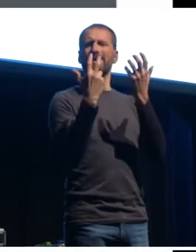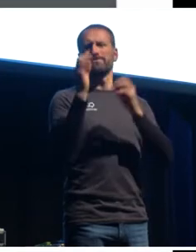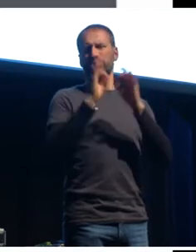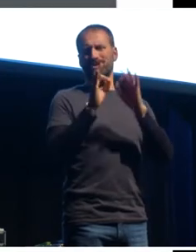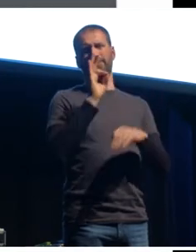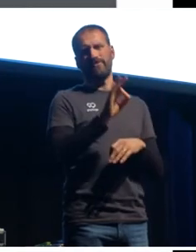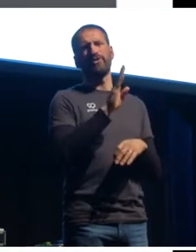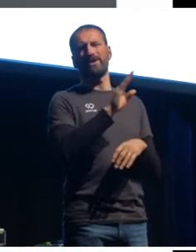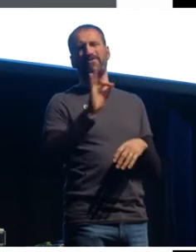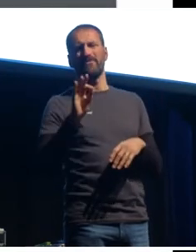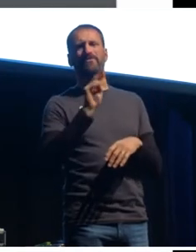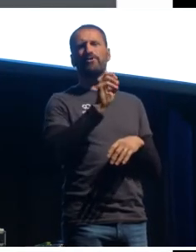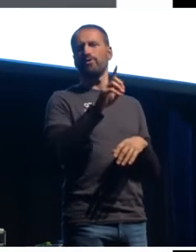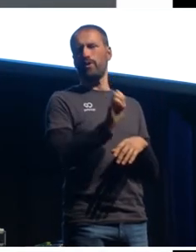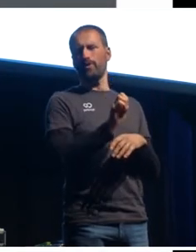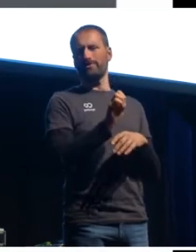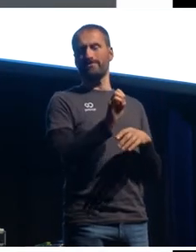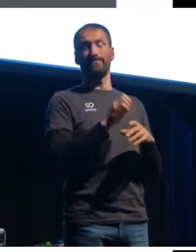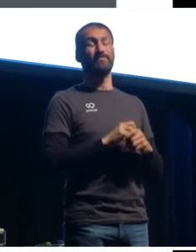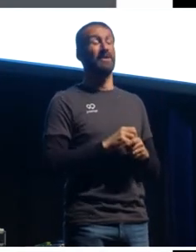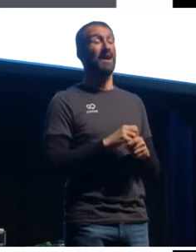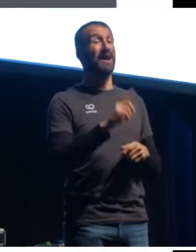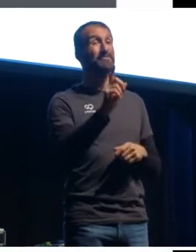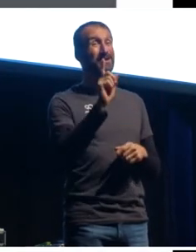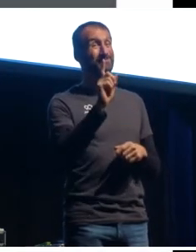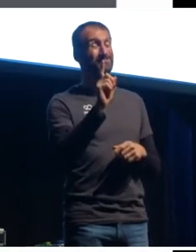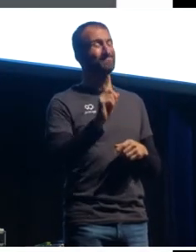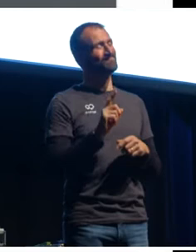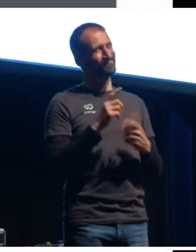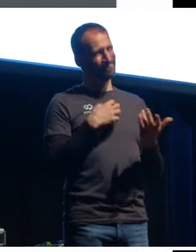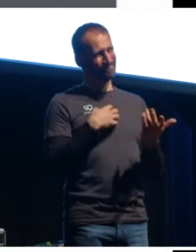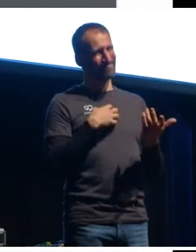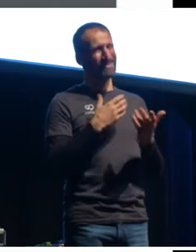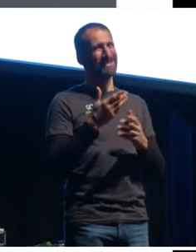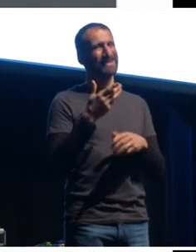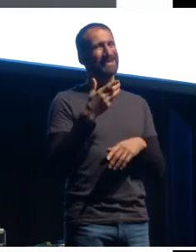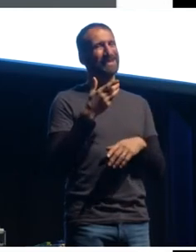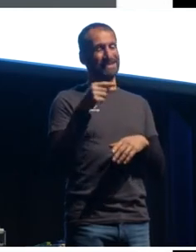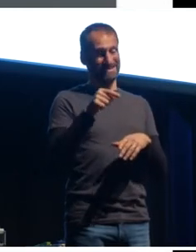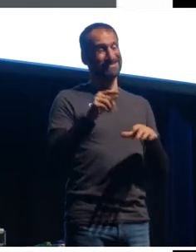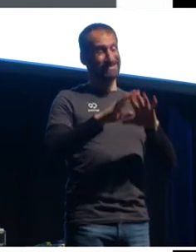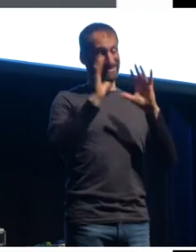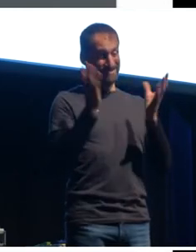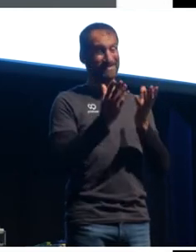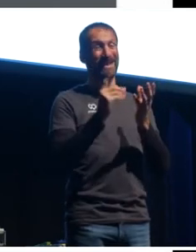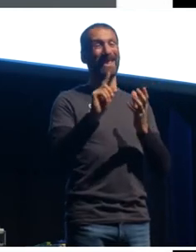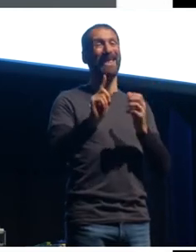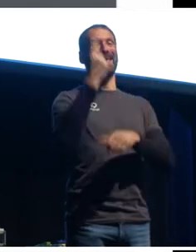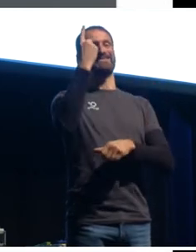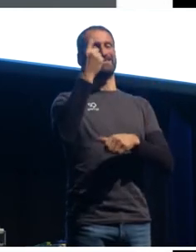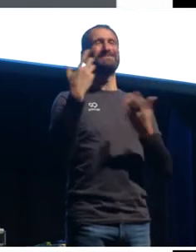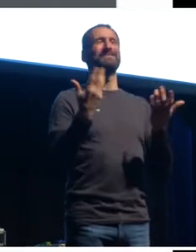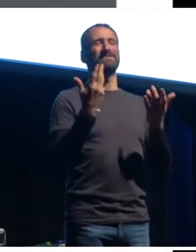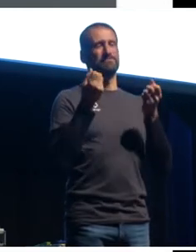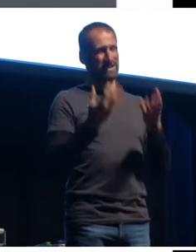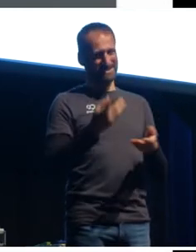But of course, things are not simple. Do you remember that chart that I showed before? So this is the very first thing that you run into when you